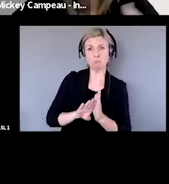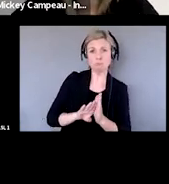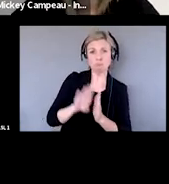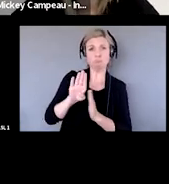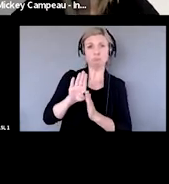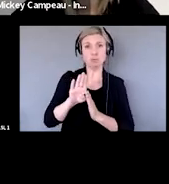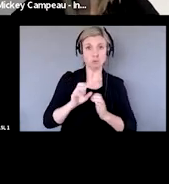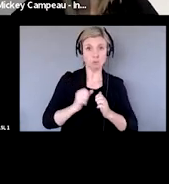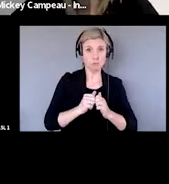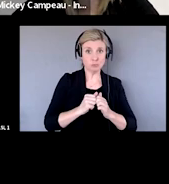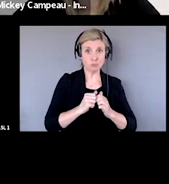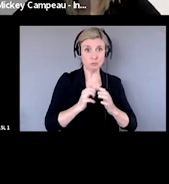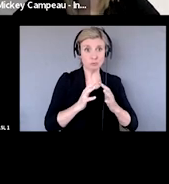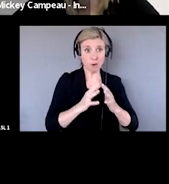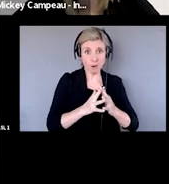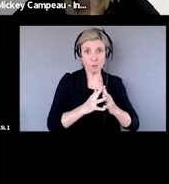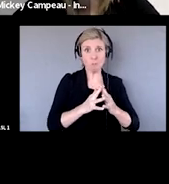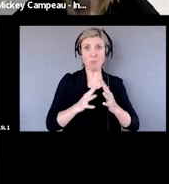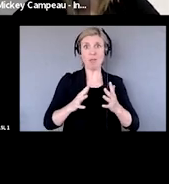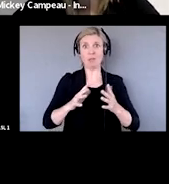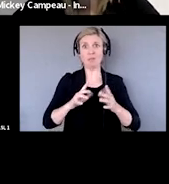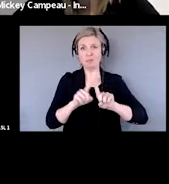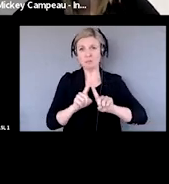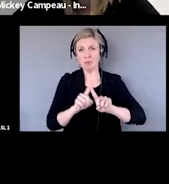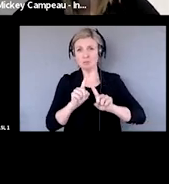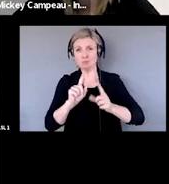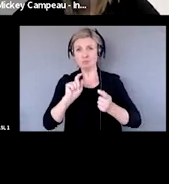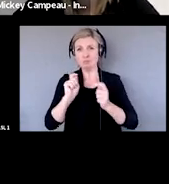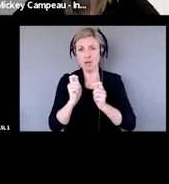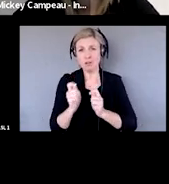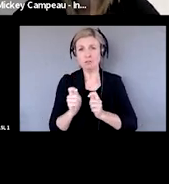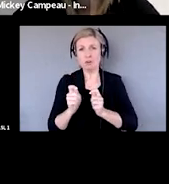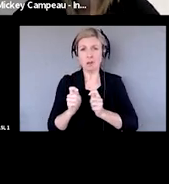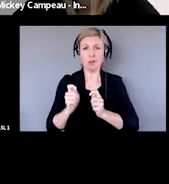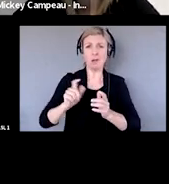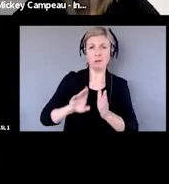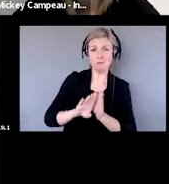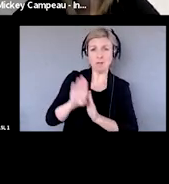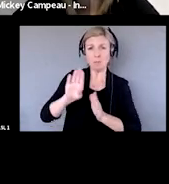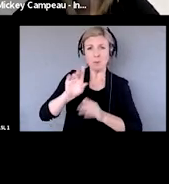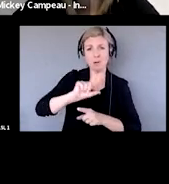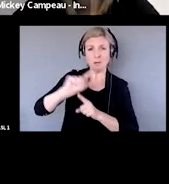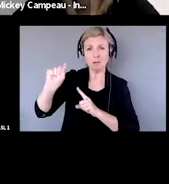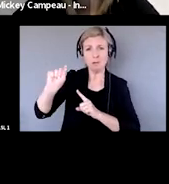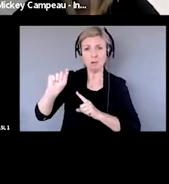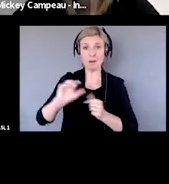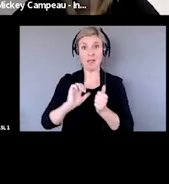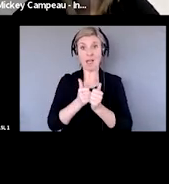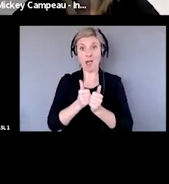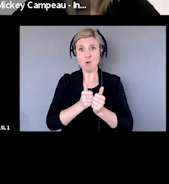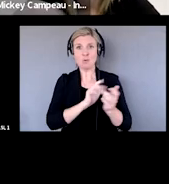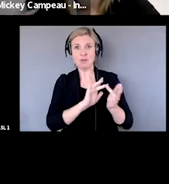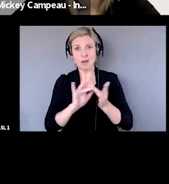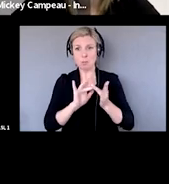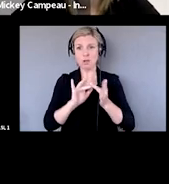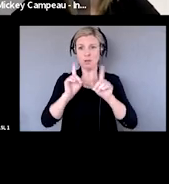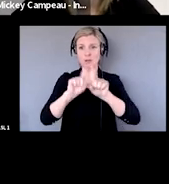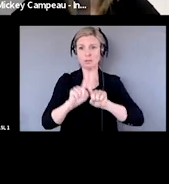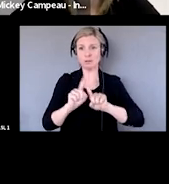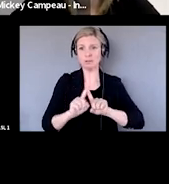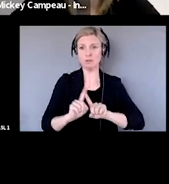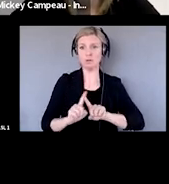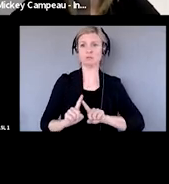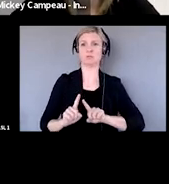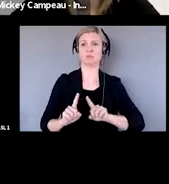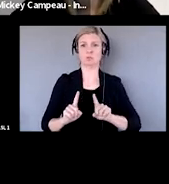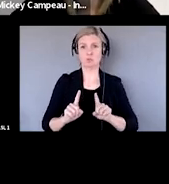between, with lots of different programs, workshop, mentorship, networking opportunities, and an